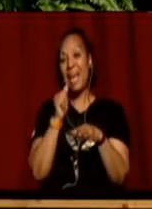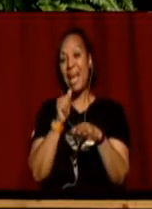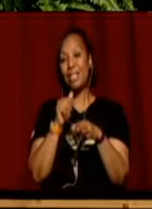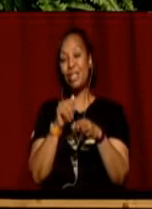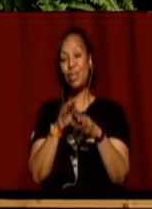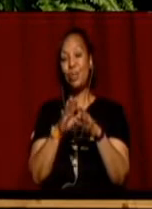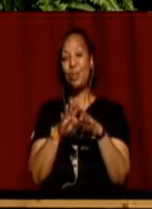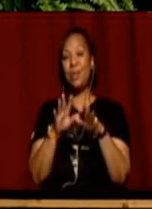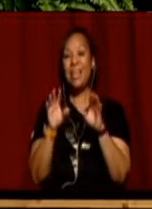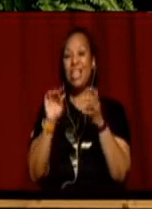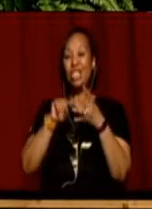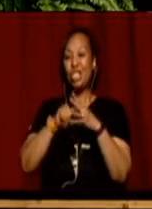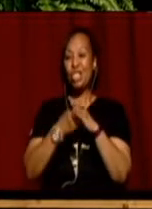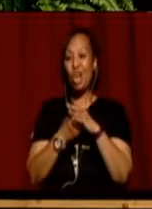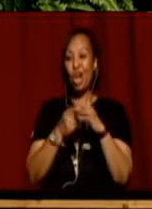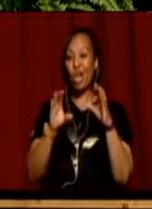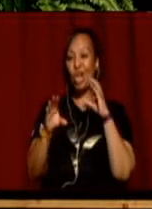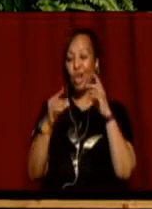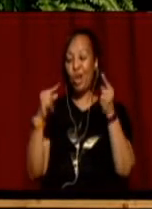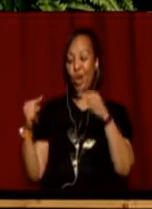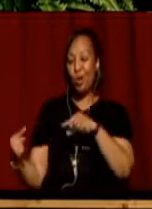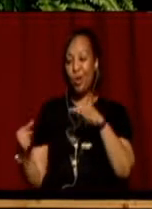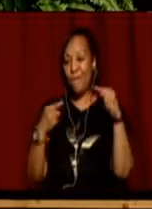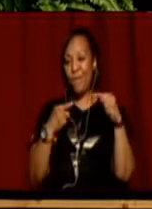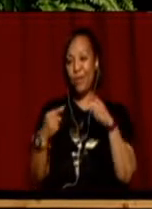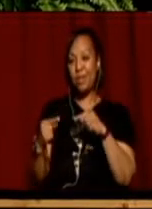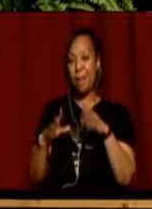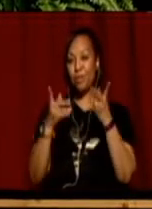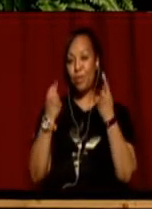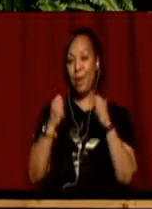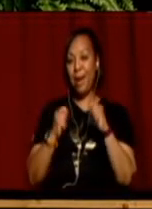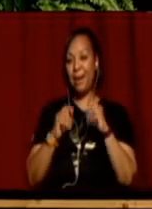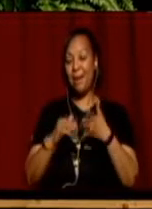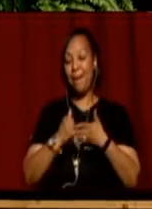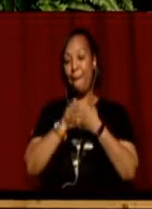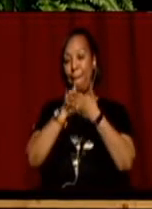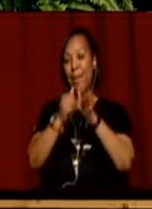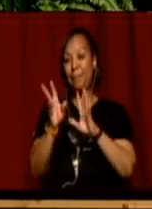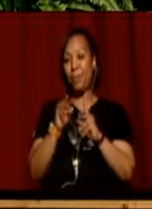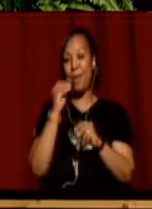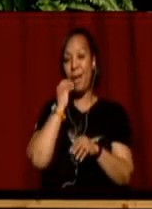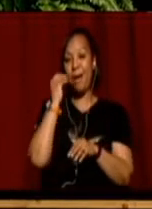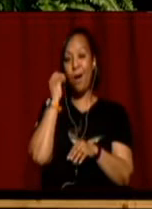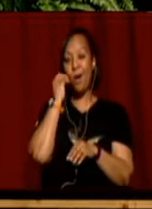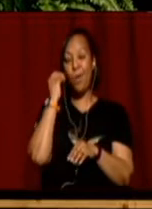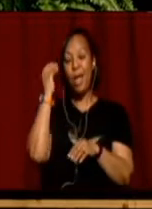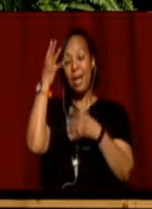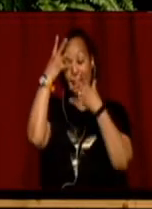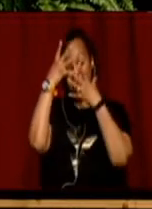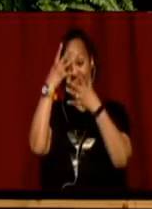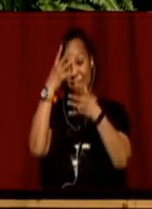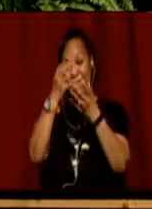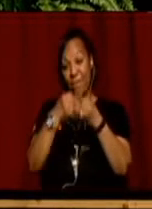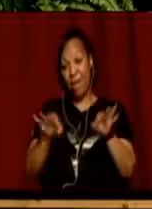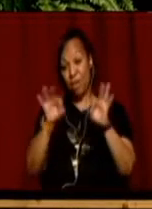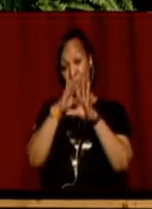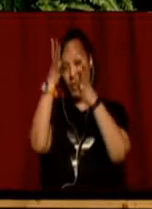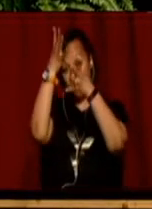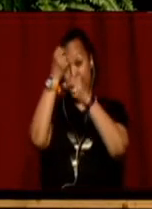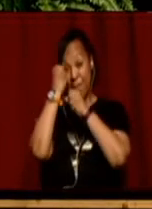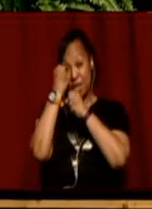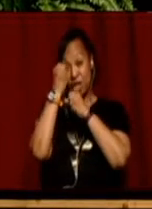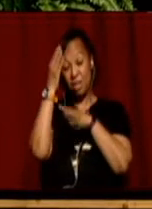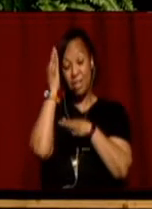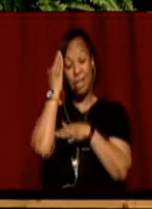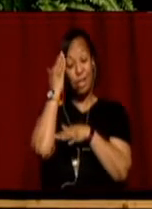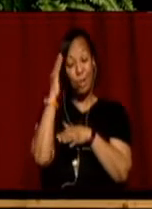up controversy. That's not what I'm trying to do. I'm trying to help people at home learn valuable information that they do not